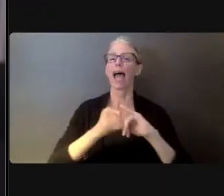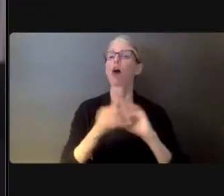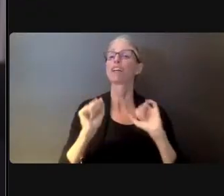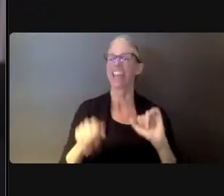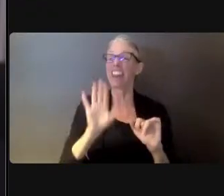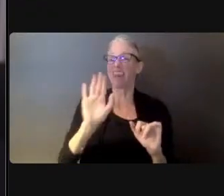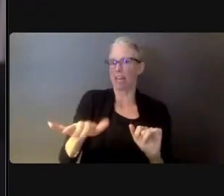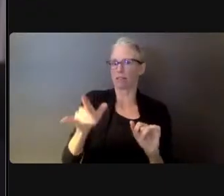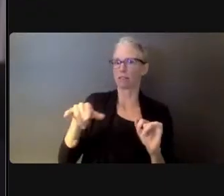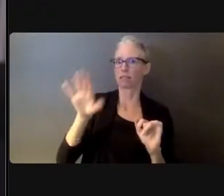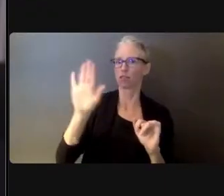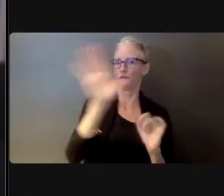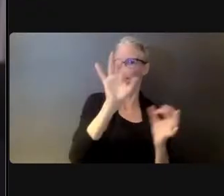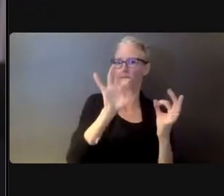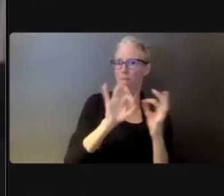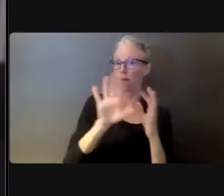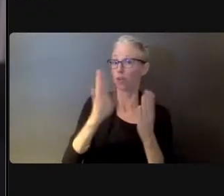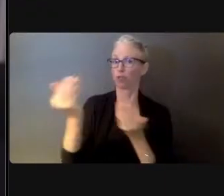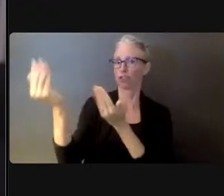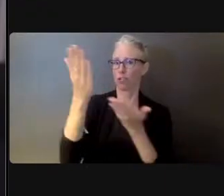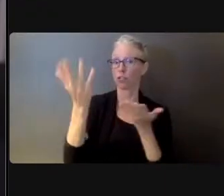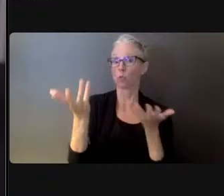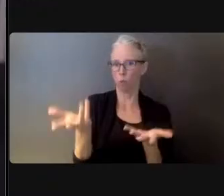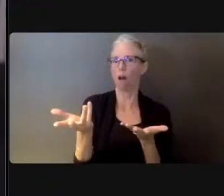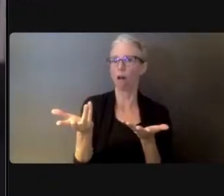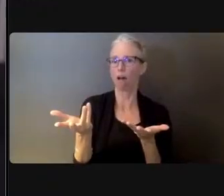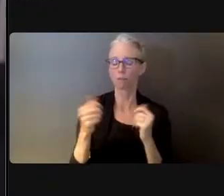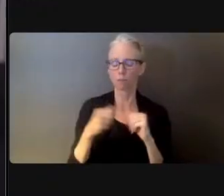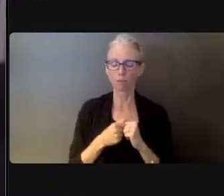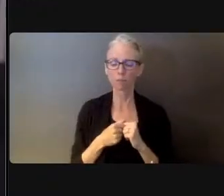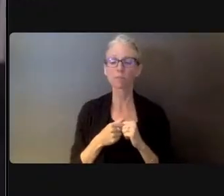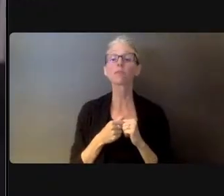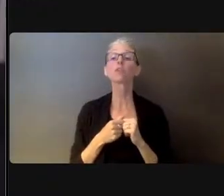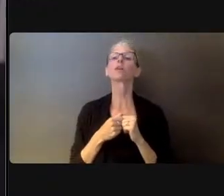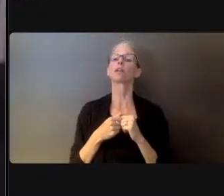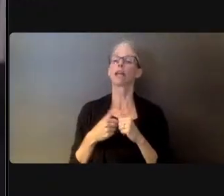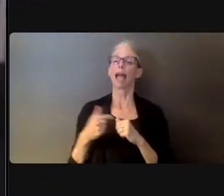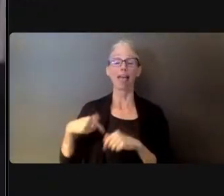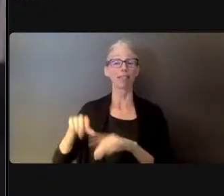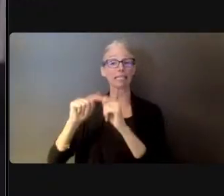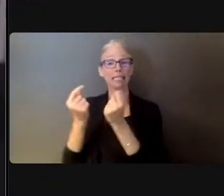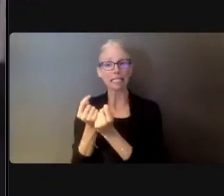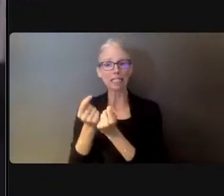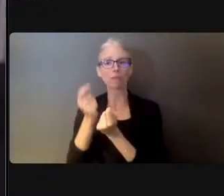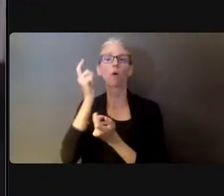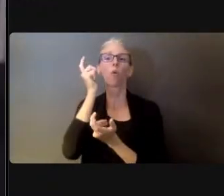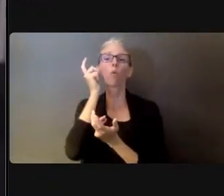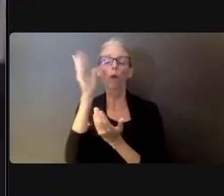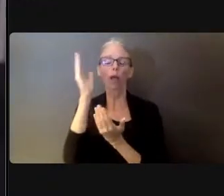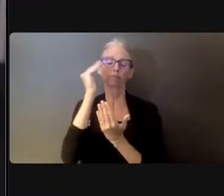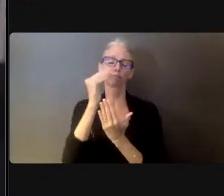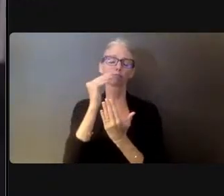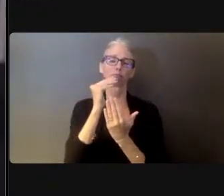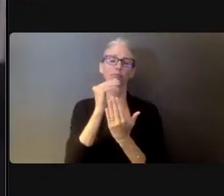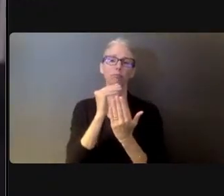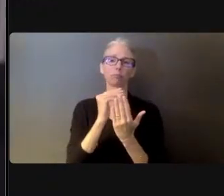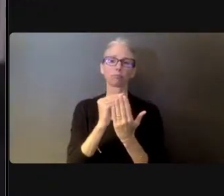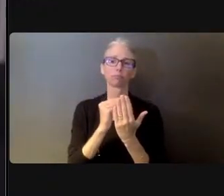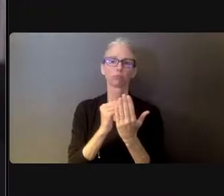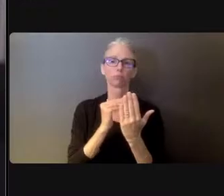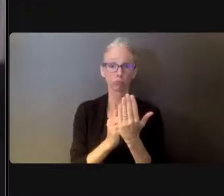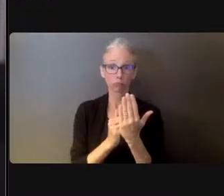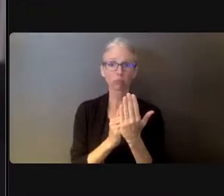activities and a range of needs that we need to come up with a comprehensive list of suggestions and approaches for making these things all more